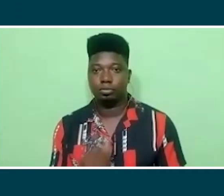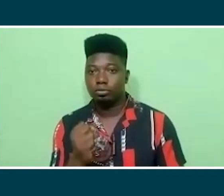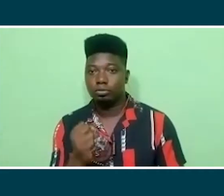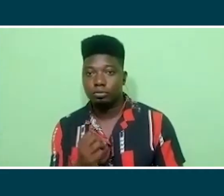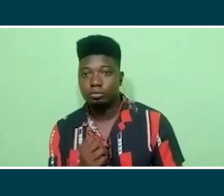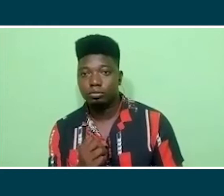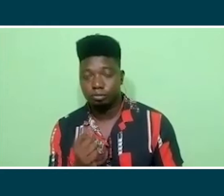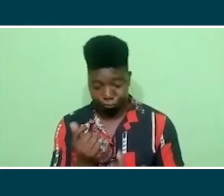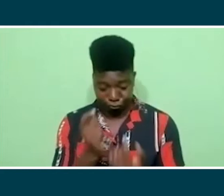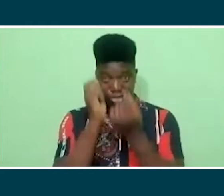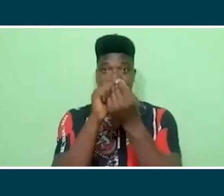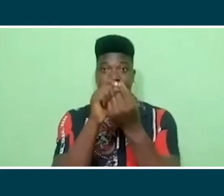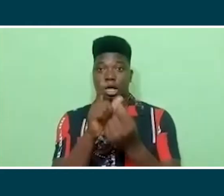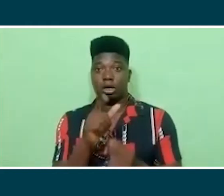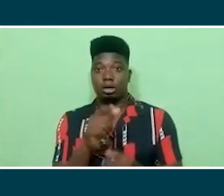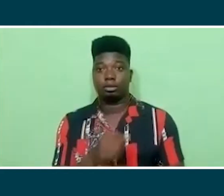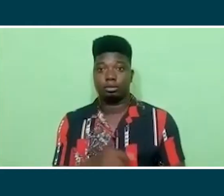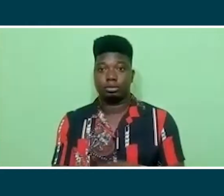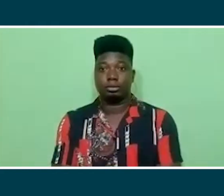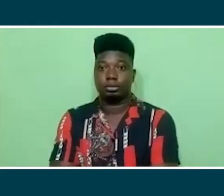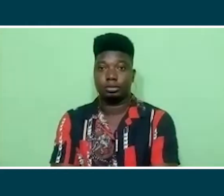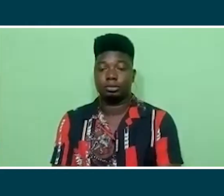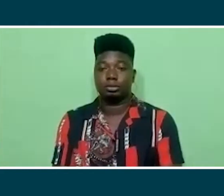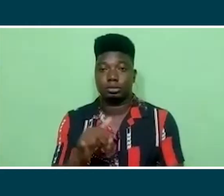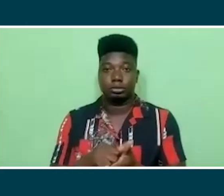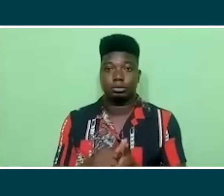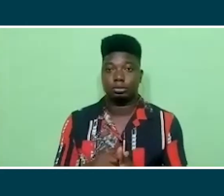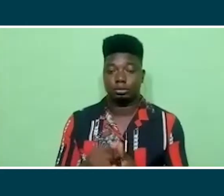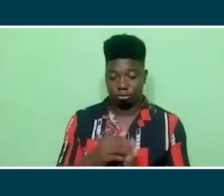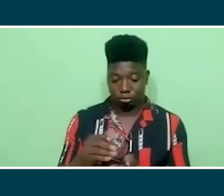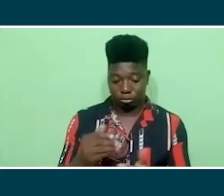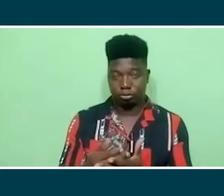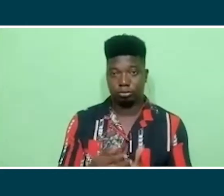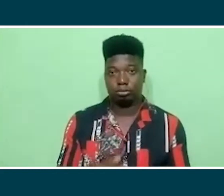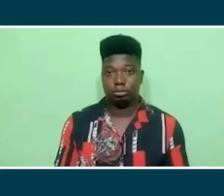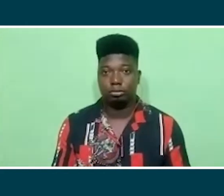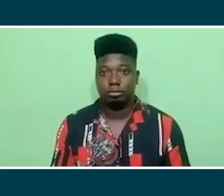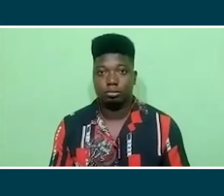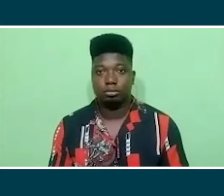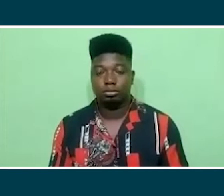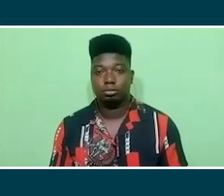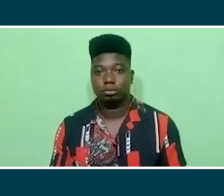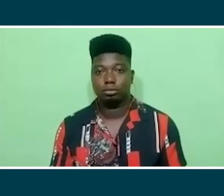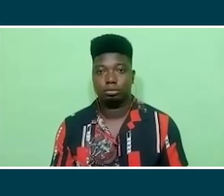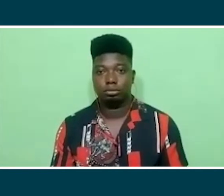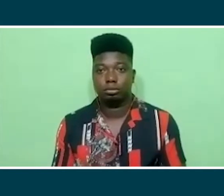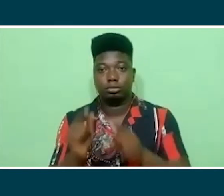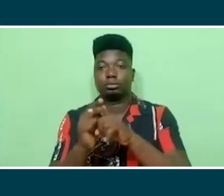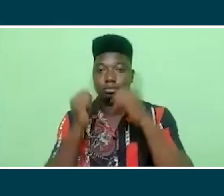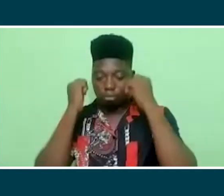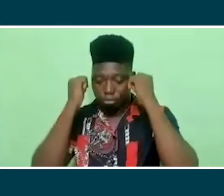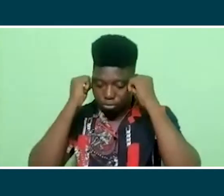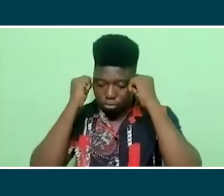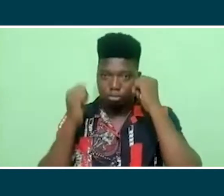the men comes first and these women are side characters that orbit them. That's so normal in comics that like even the most